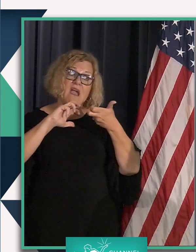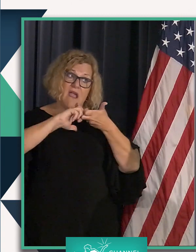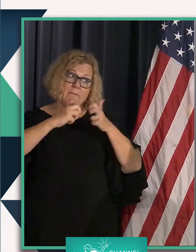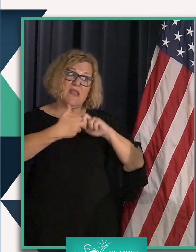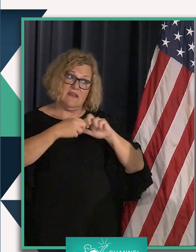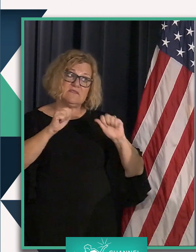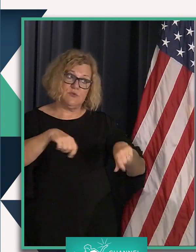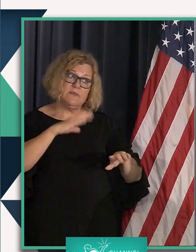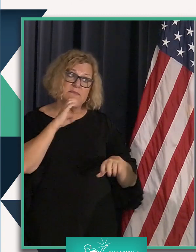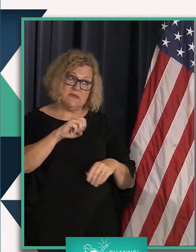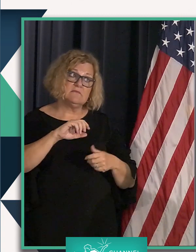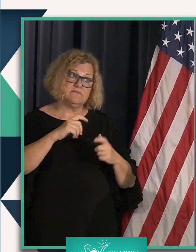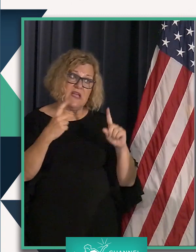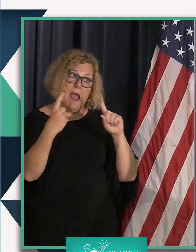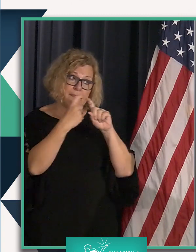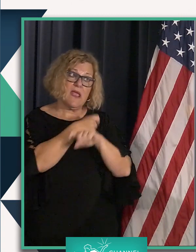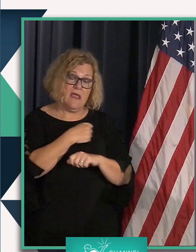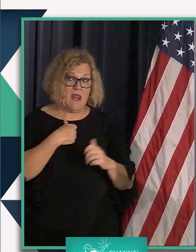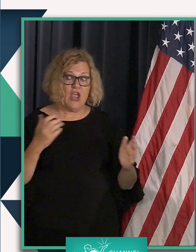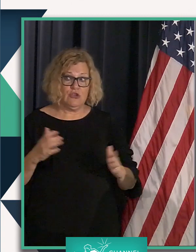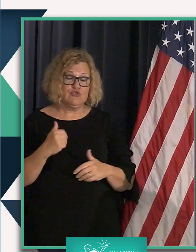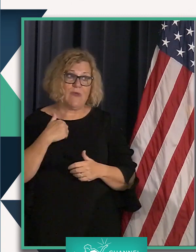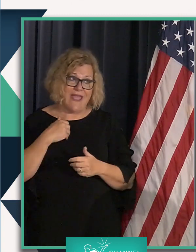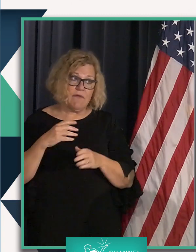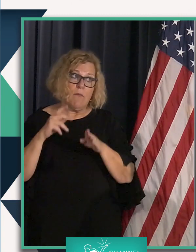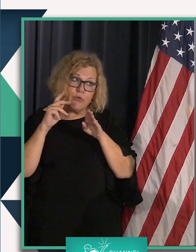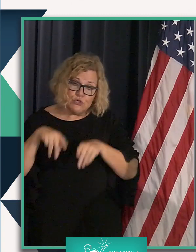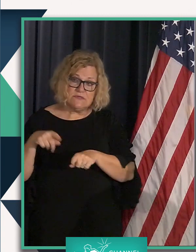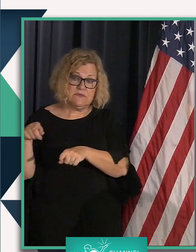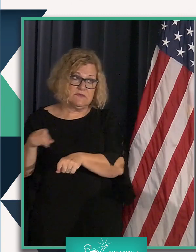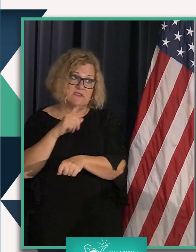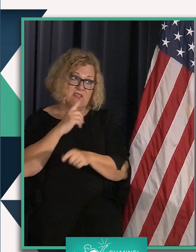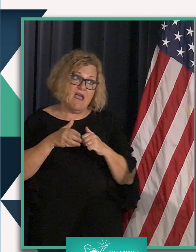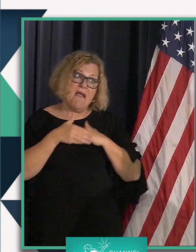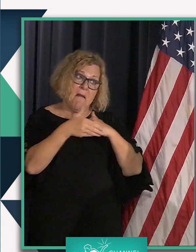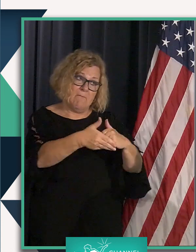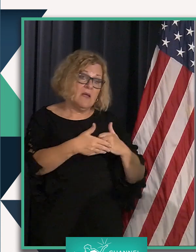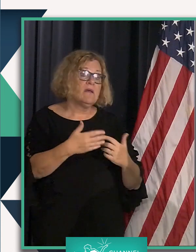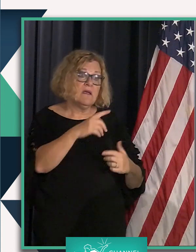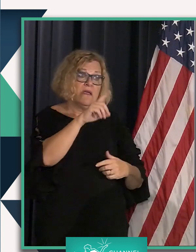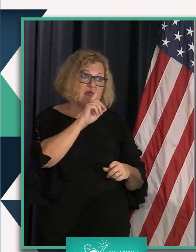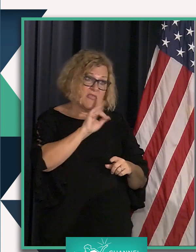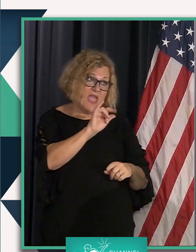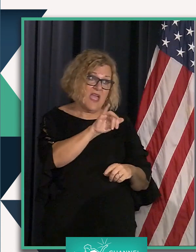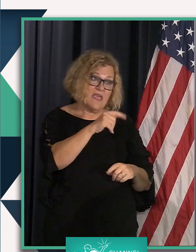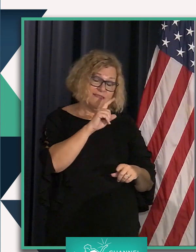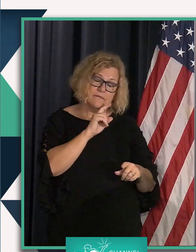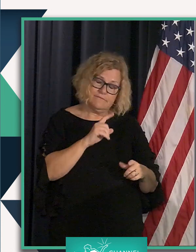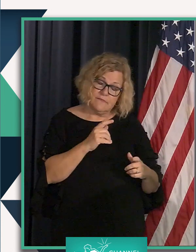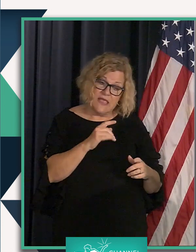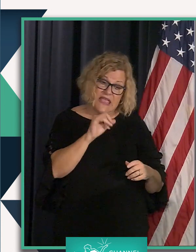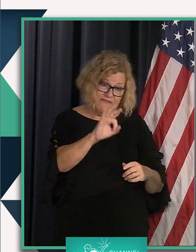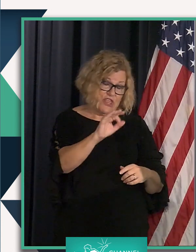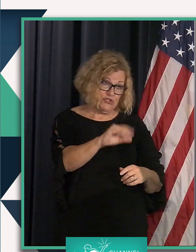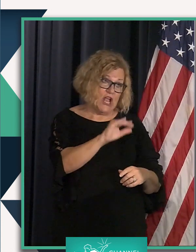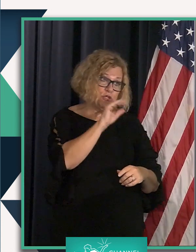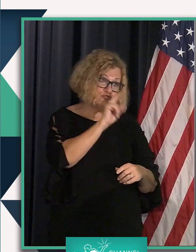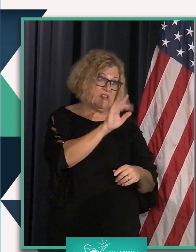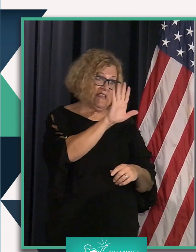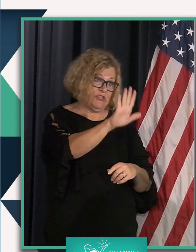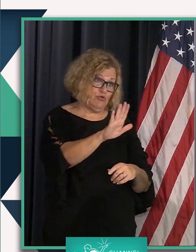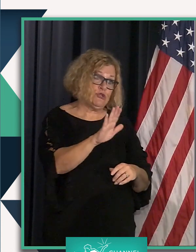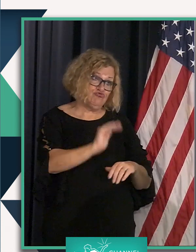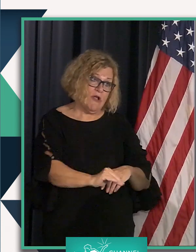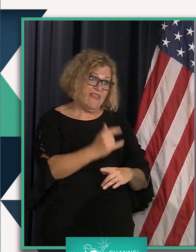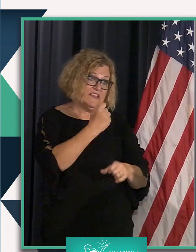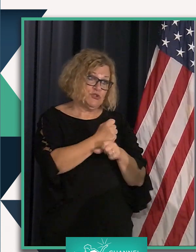issue. And I would really encourage you to have a professional help you through it. But the answer is, if that child is truly your dependent this year,